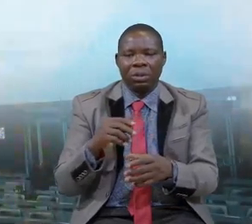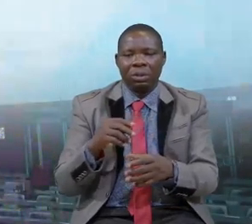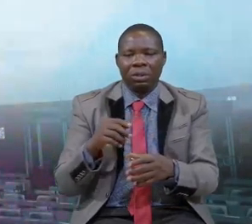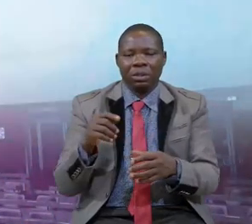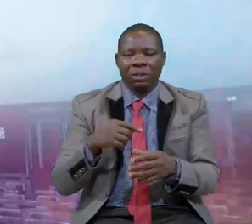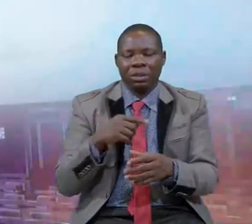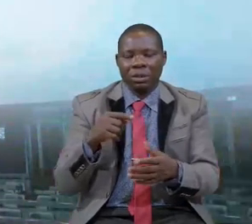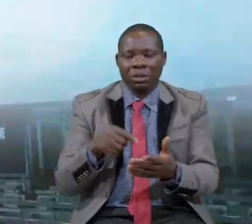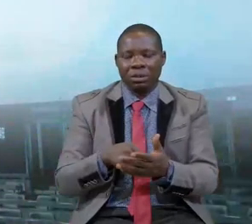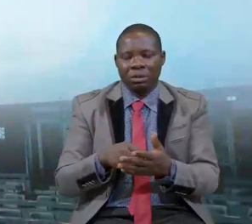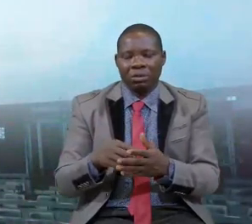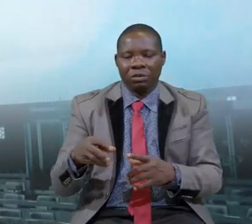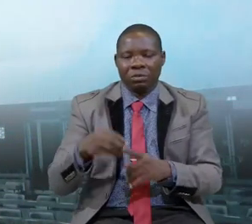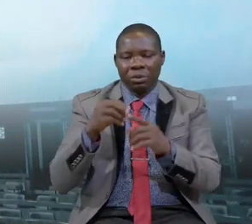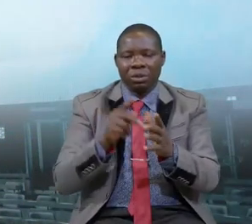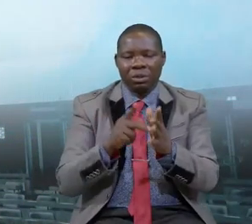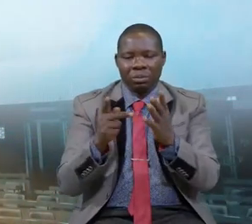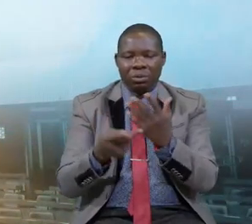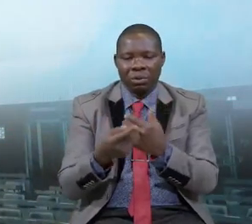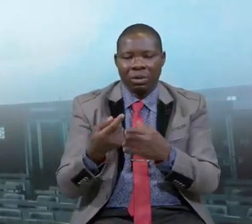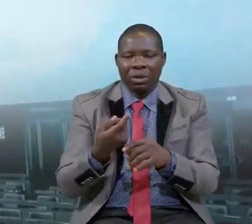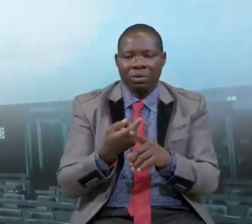For those who are in Alpha location here,